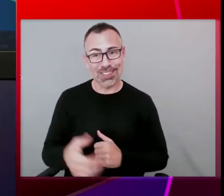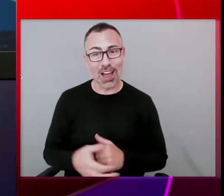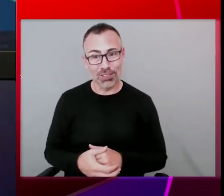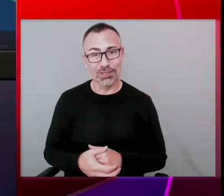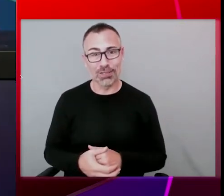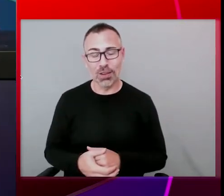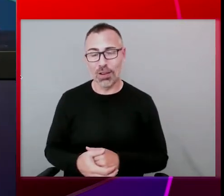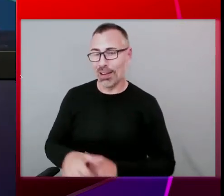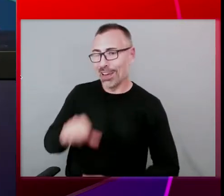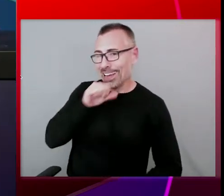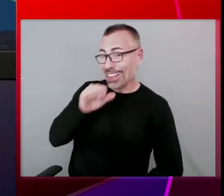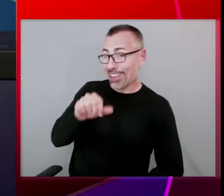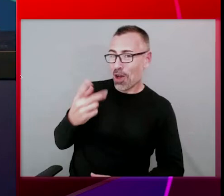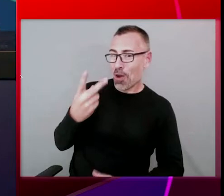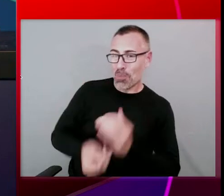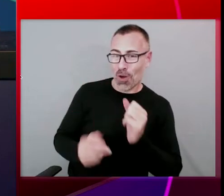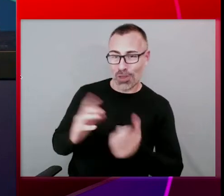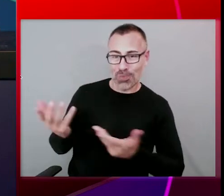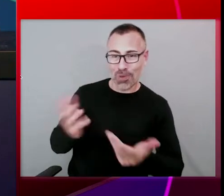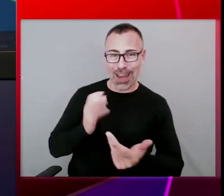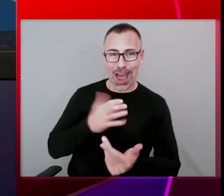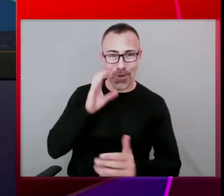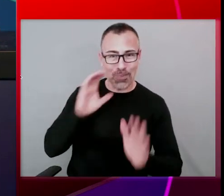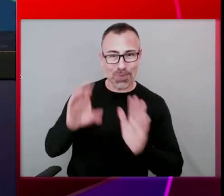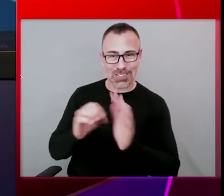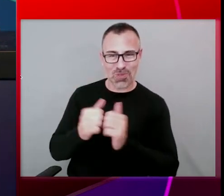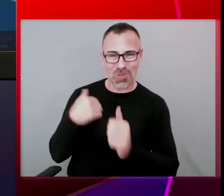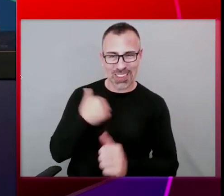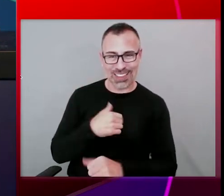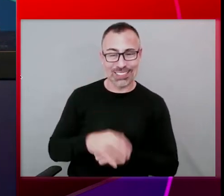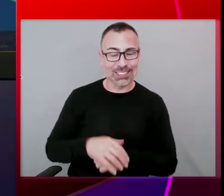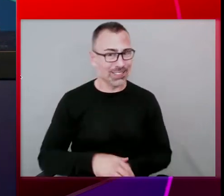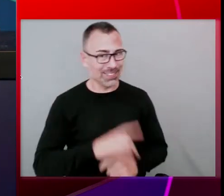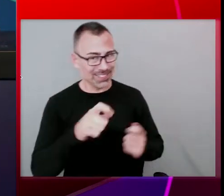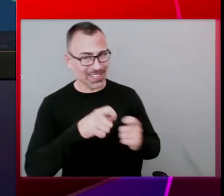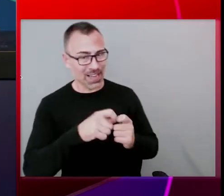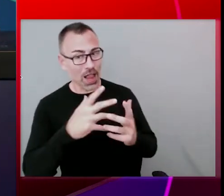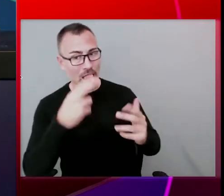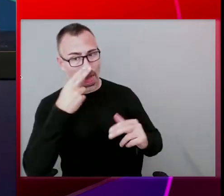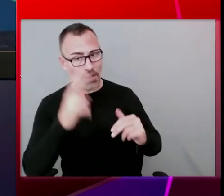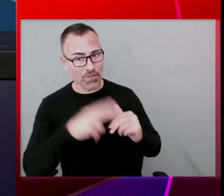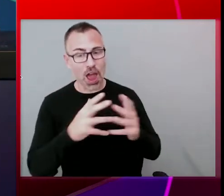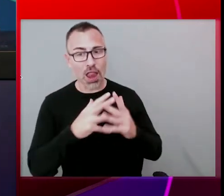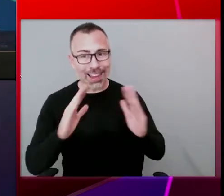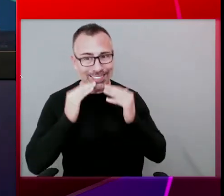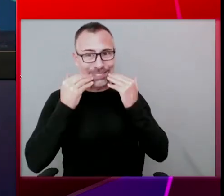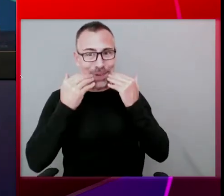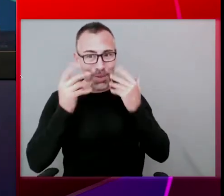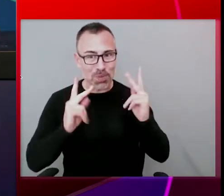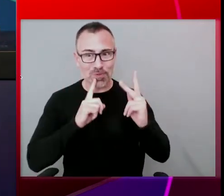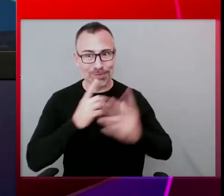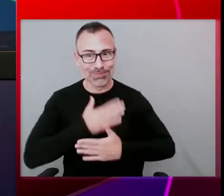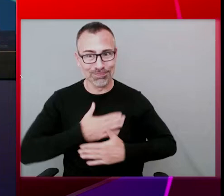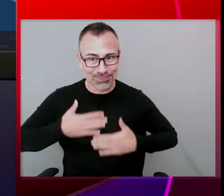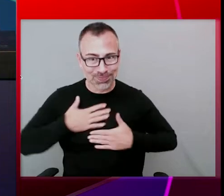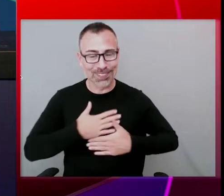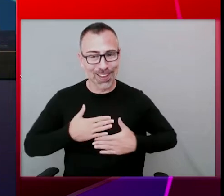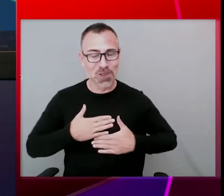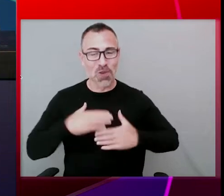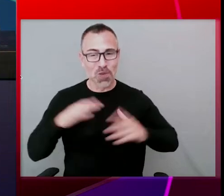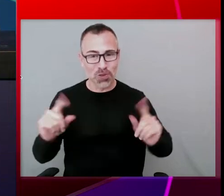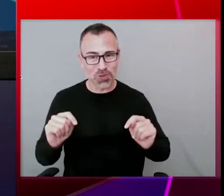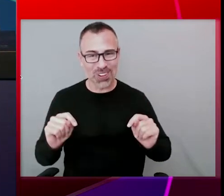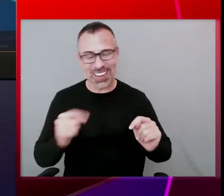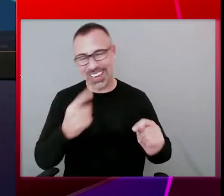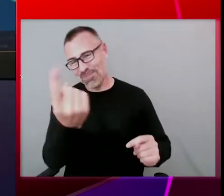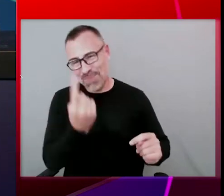brought our pictures away with us. Exactly. Huge fun. Once again, lots of smiles, and people will do it and then they'll come back and do it